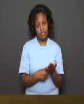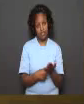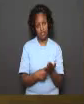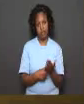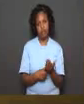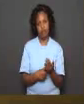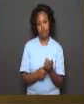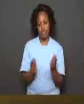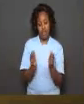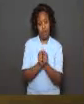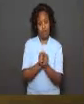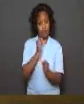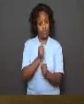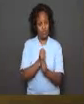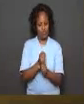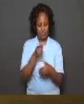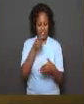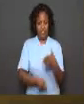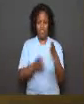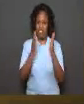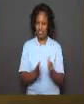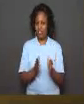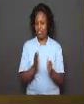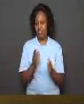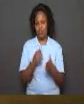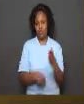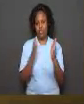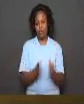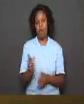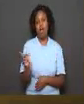work effectively as one entity.